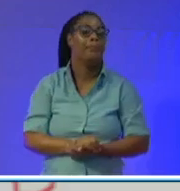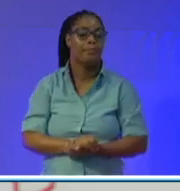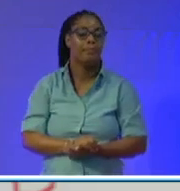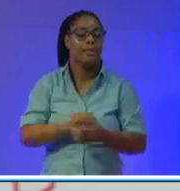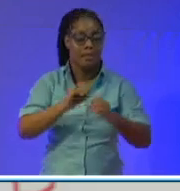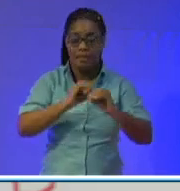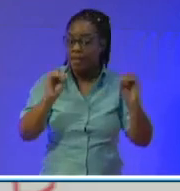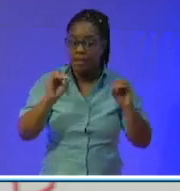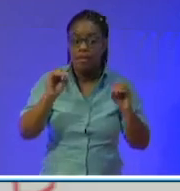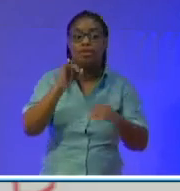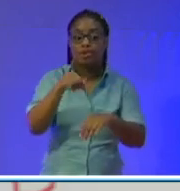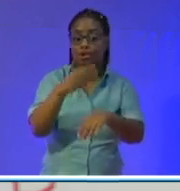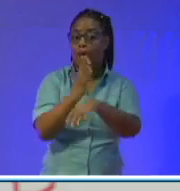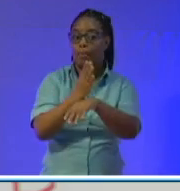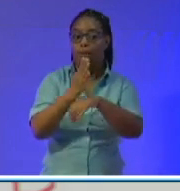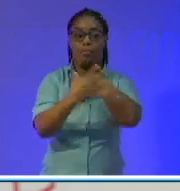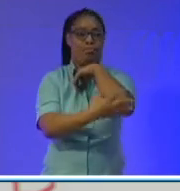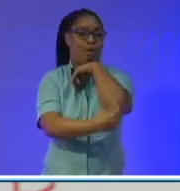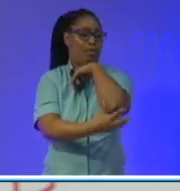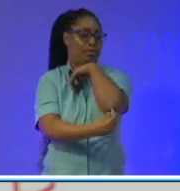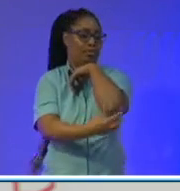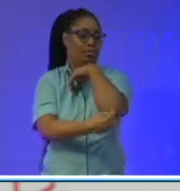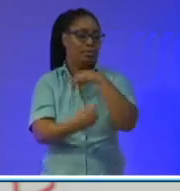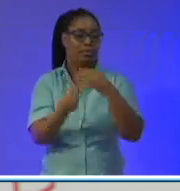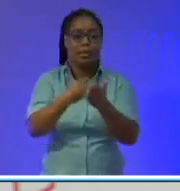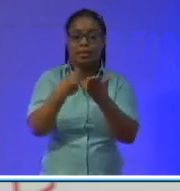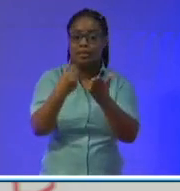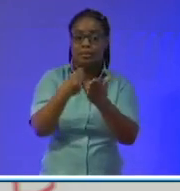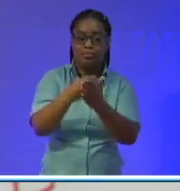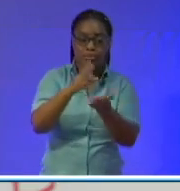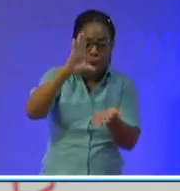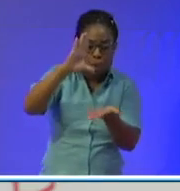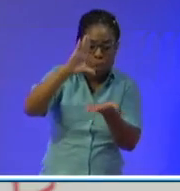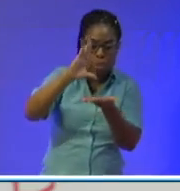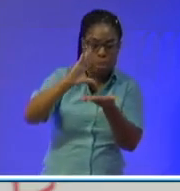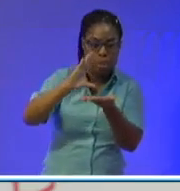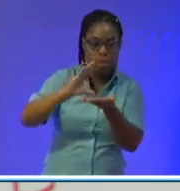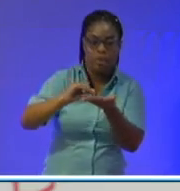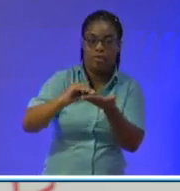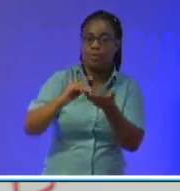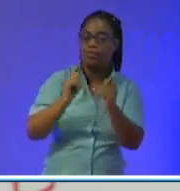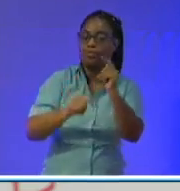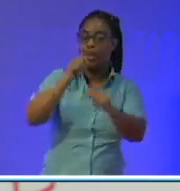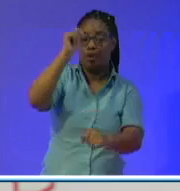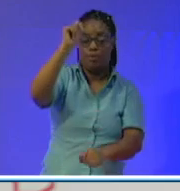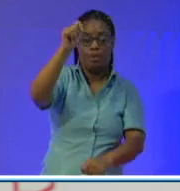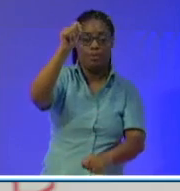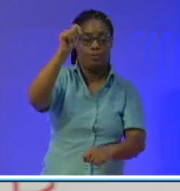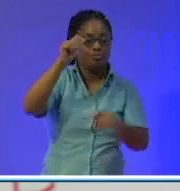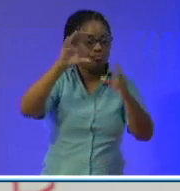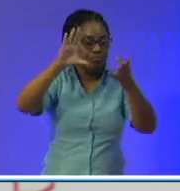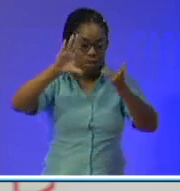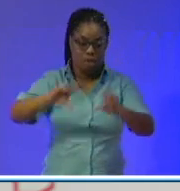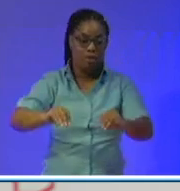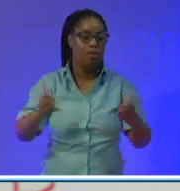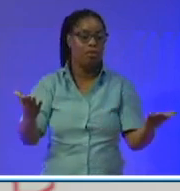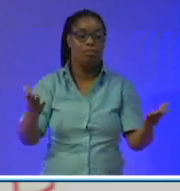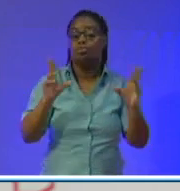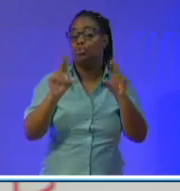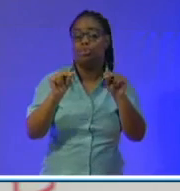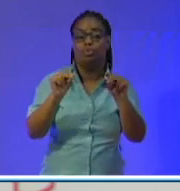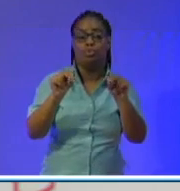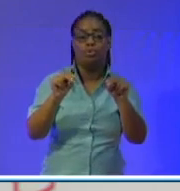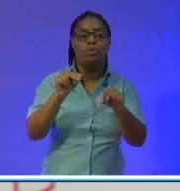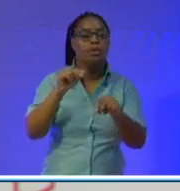against risk reduction. So we do have to play the role as members of the public, the role